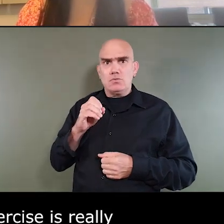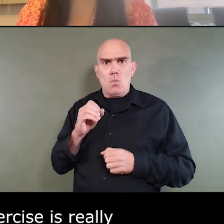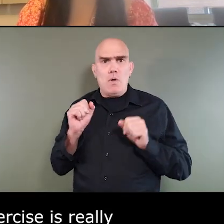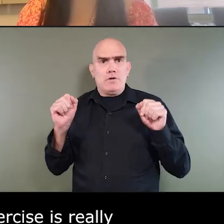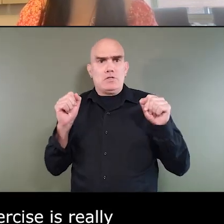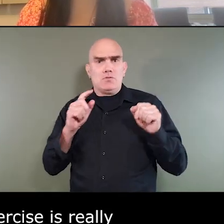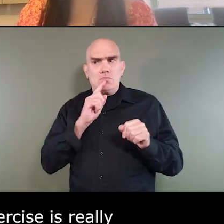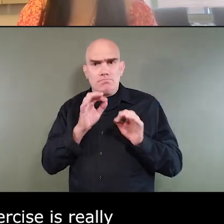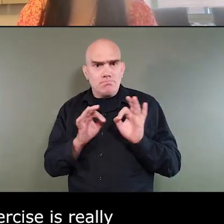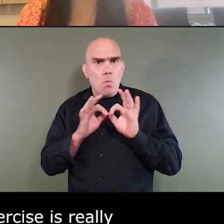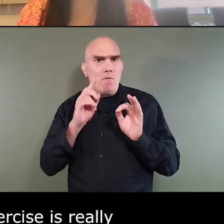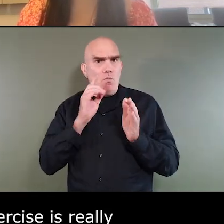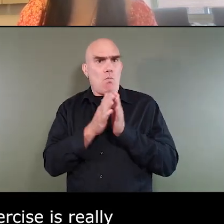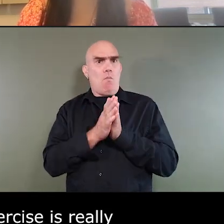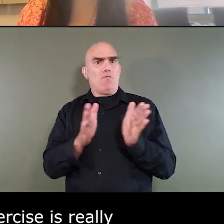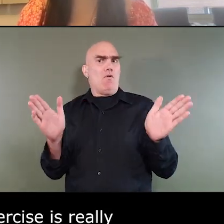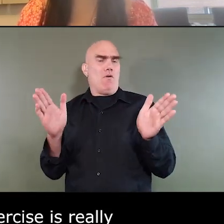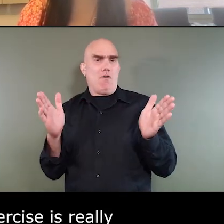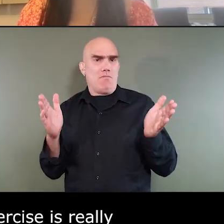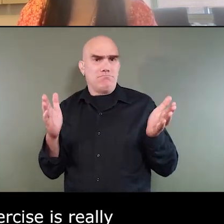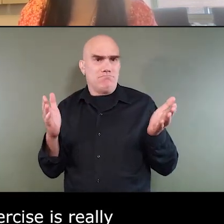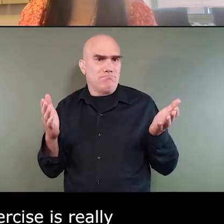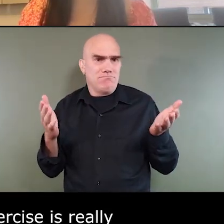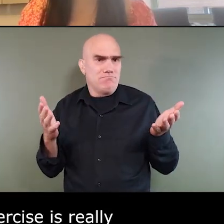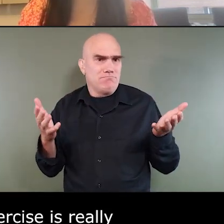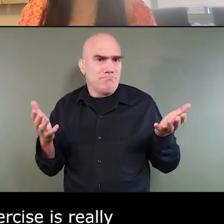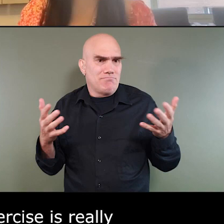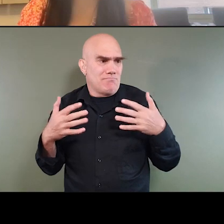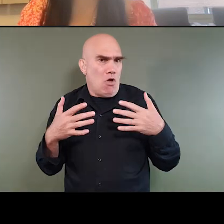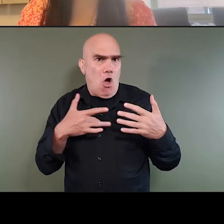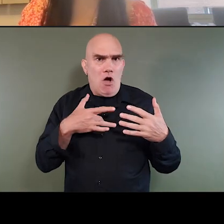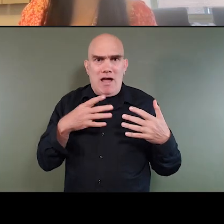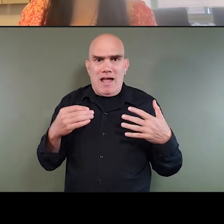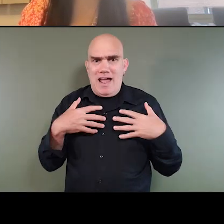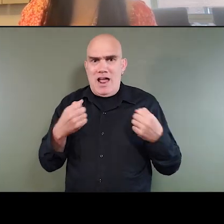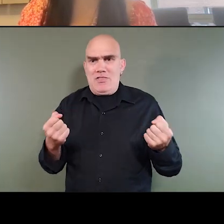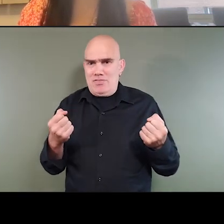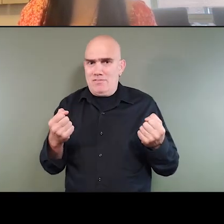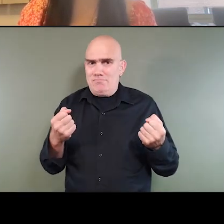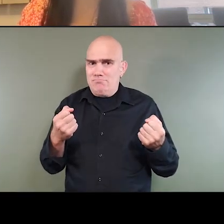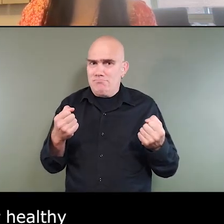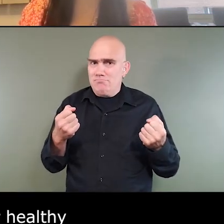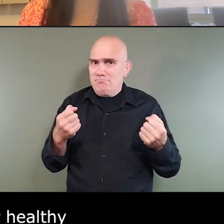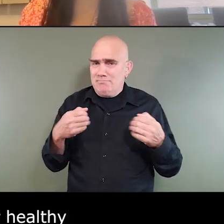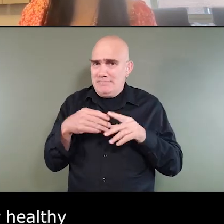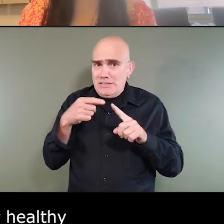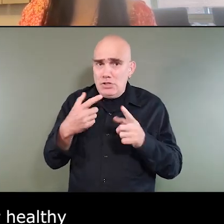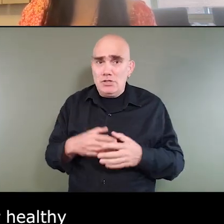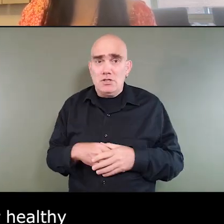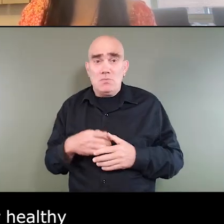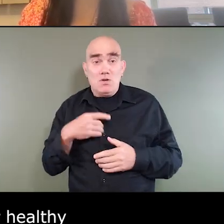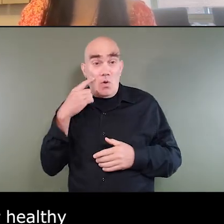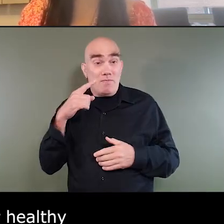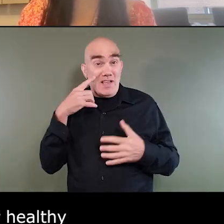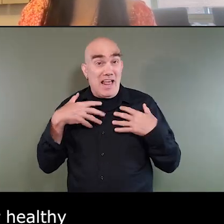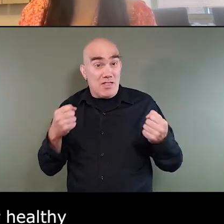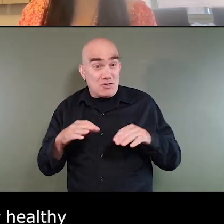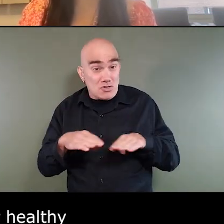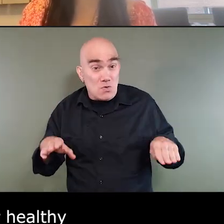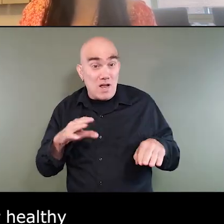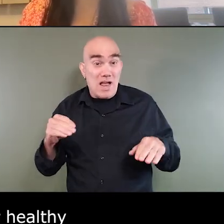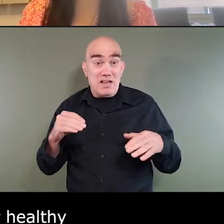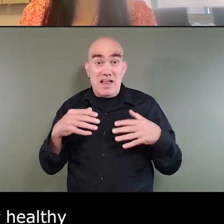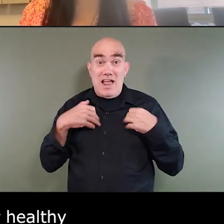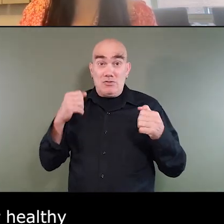so exercise is really important for overall health and heart health in particular. We know this even for